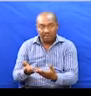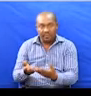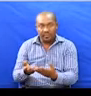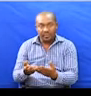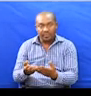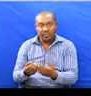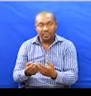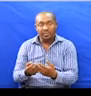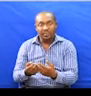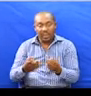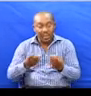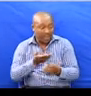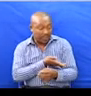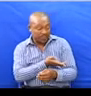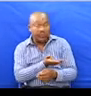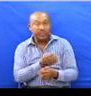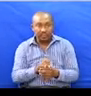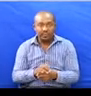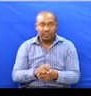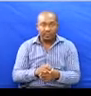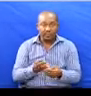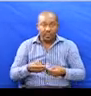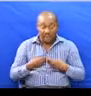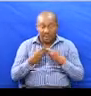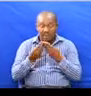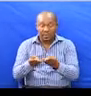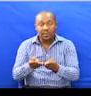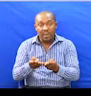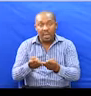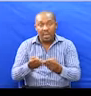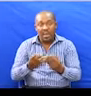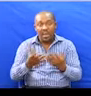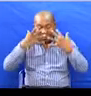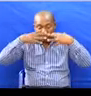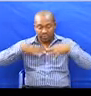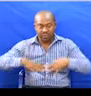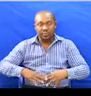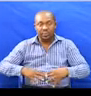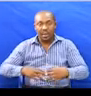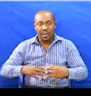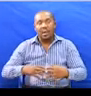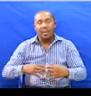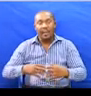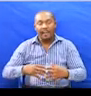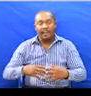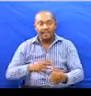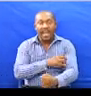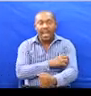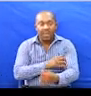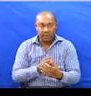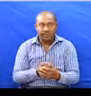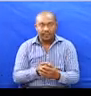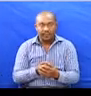carbohydrate and lipid supply energy in sufficient amount, in a little amount. Or when the